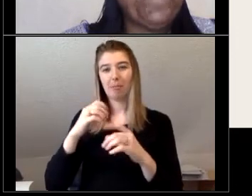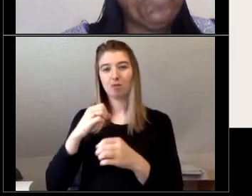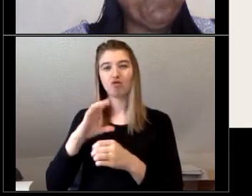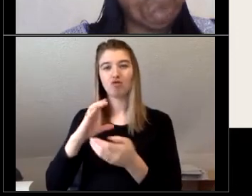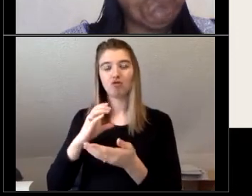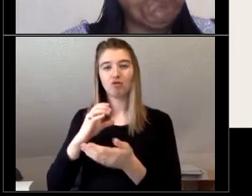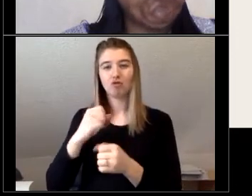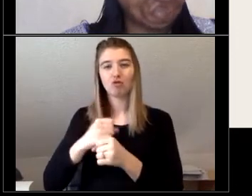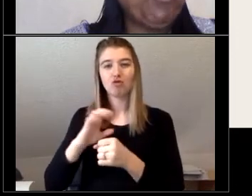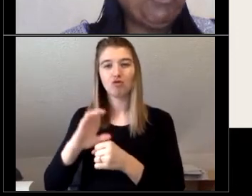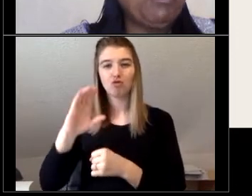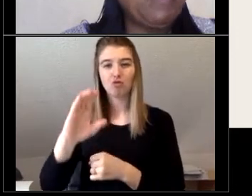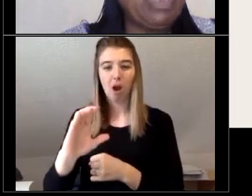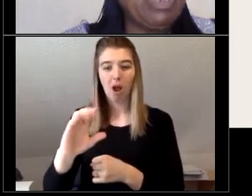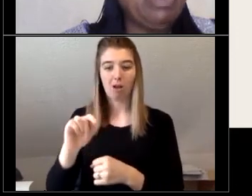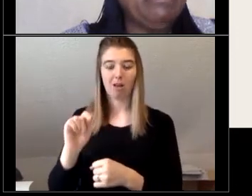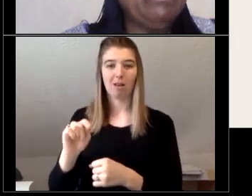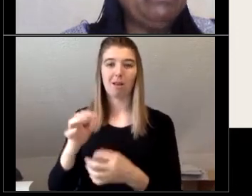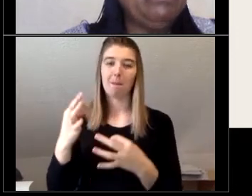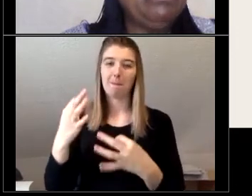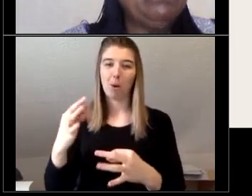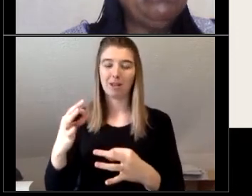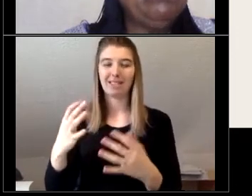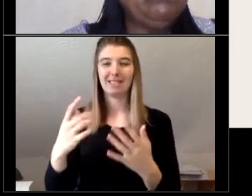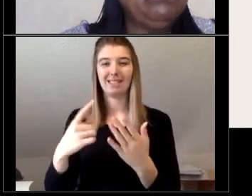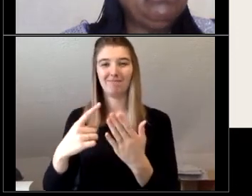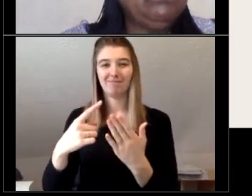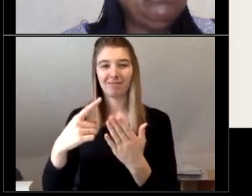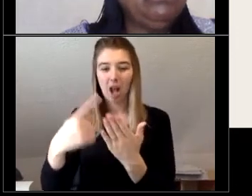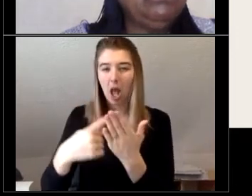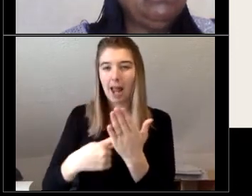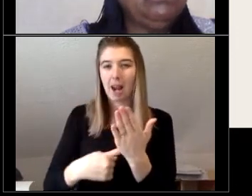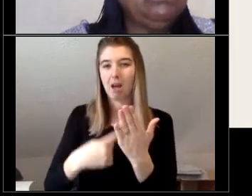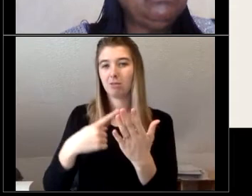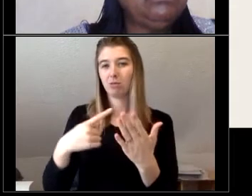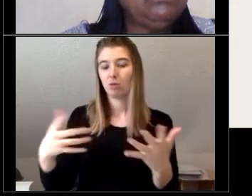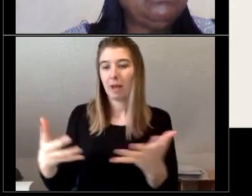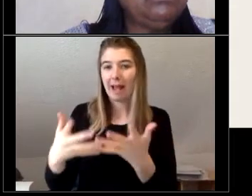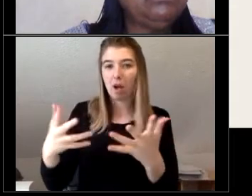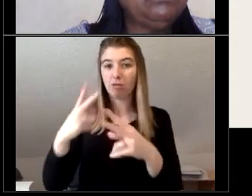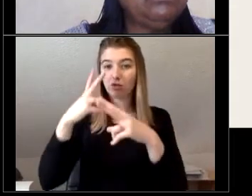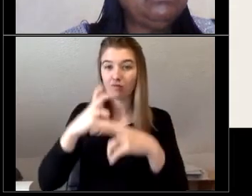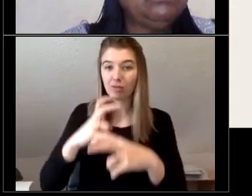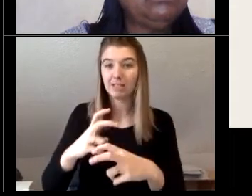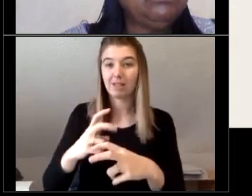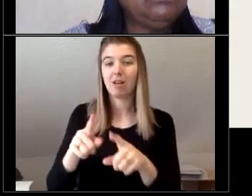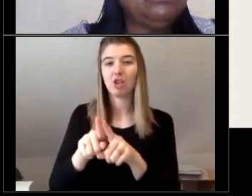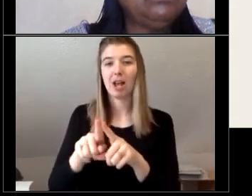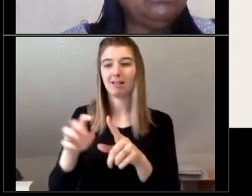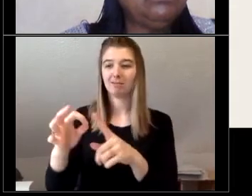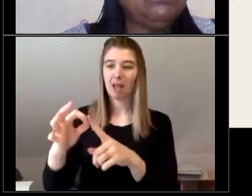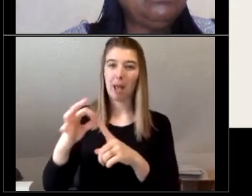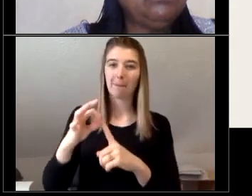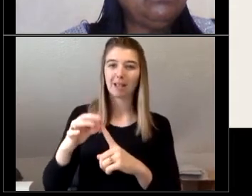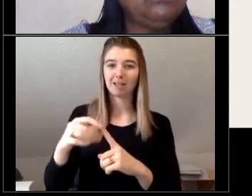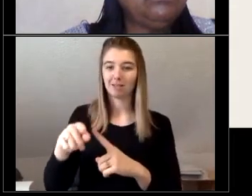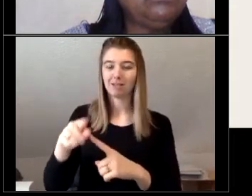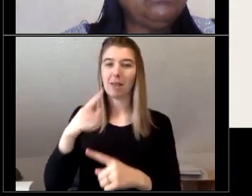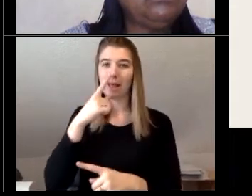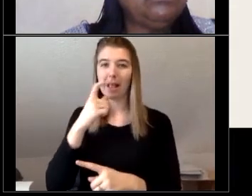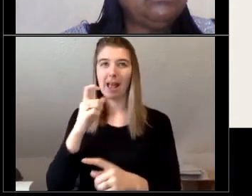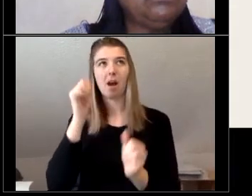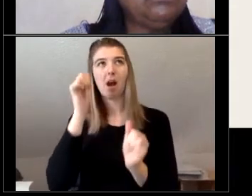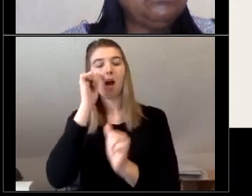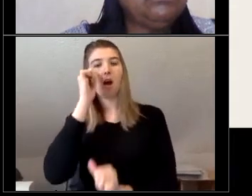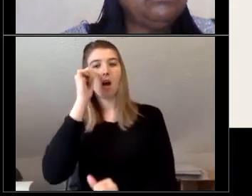that point too. And I think those kinds of policies coming from a funding organization. So yeah, in our case, I think it's really